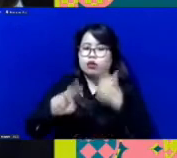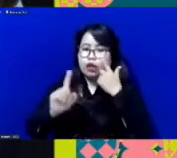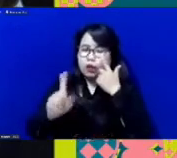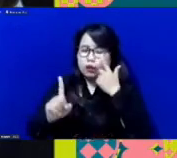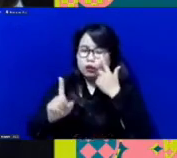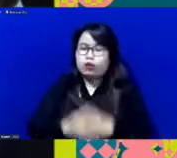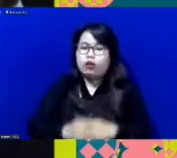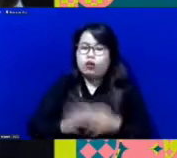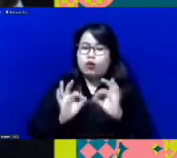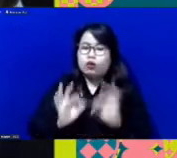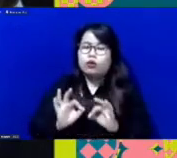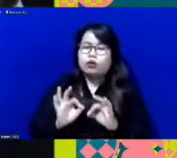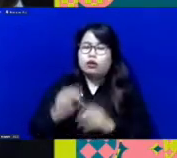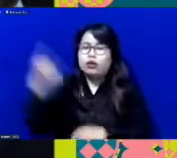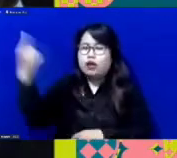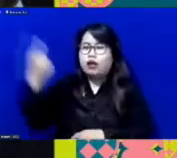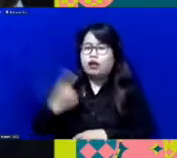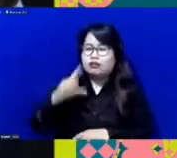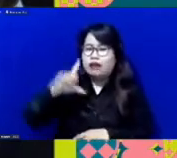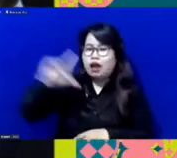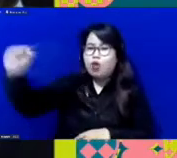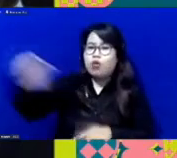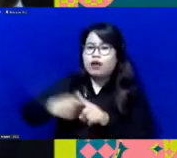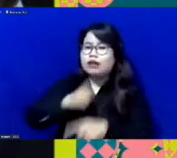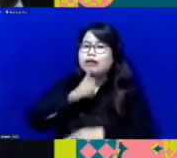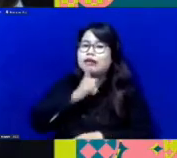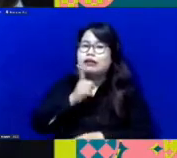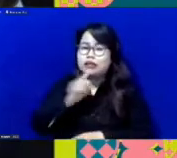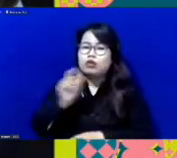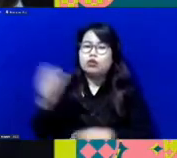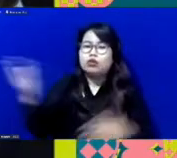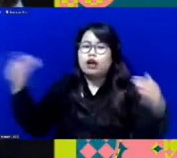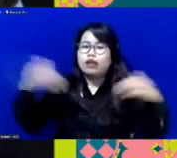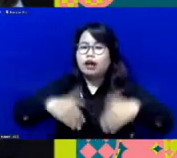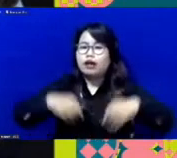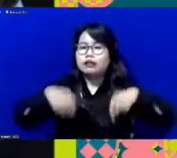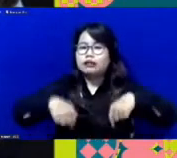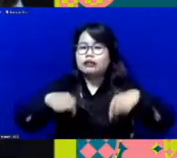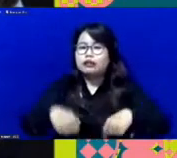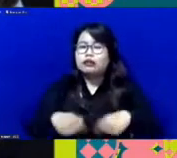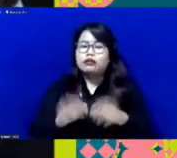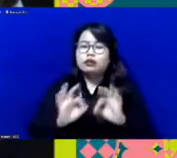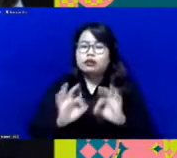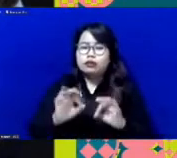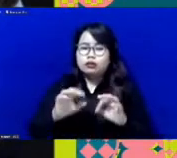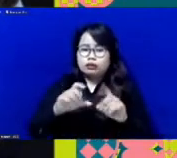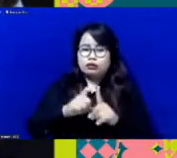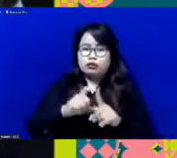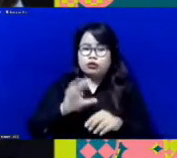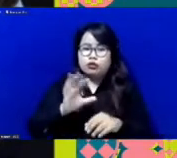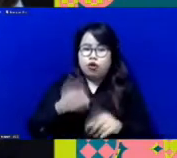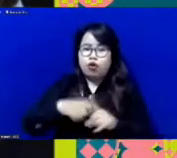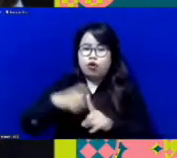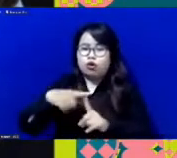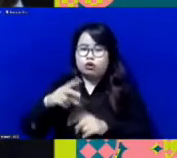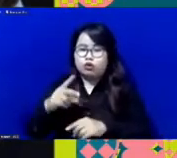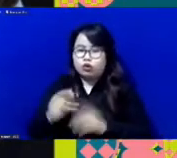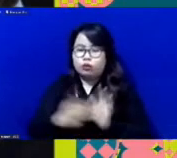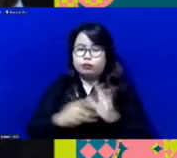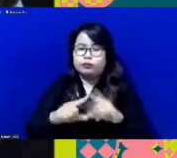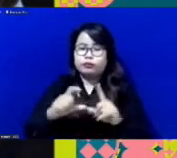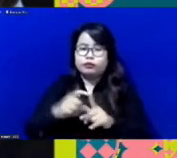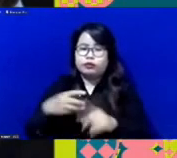with us today. And Dr. Mandip Rai is the V20 co-founder and the author of The